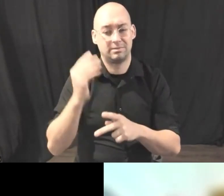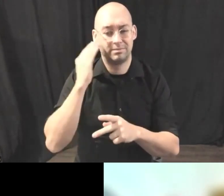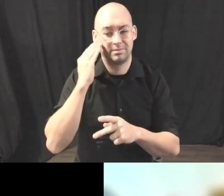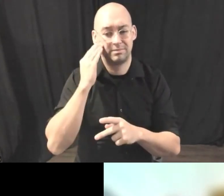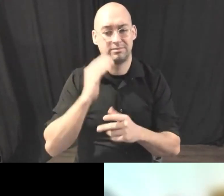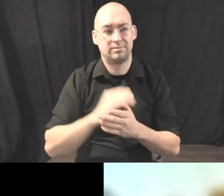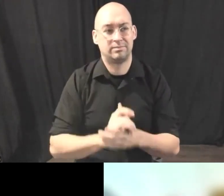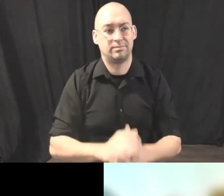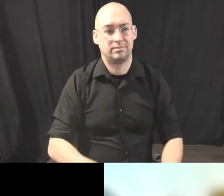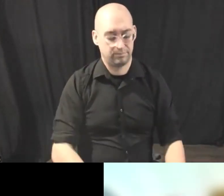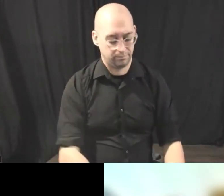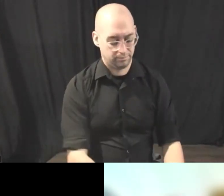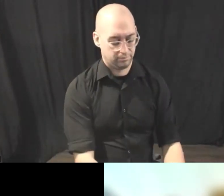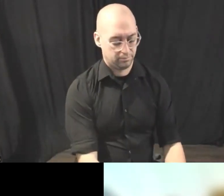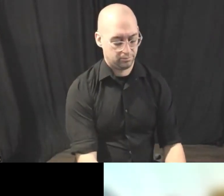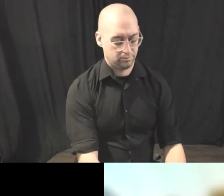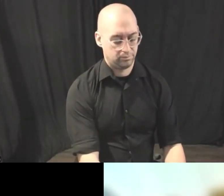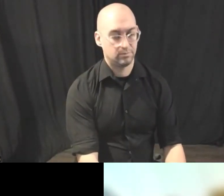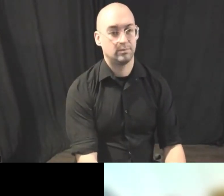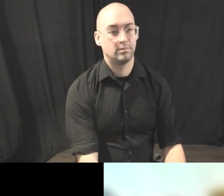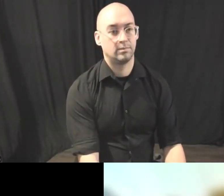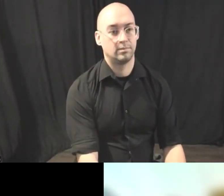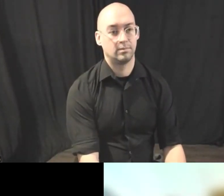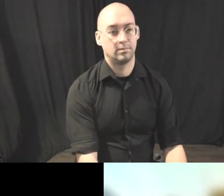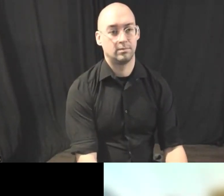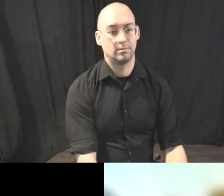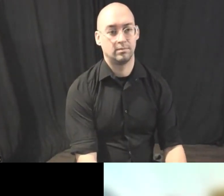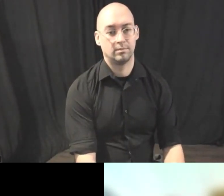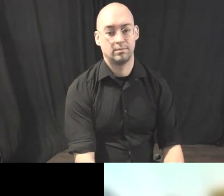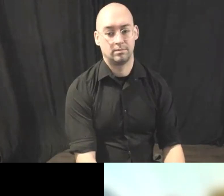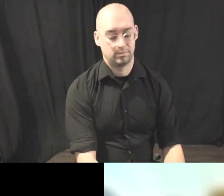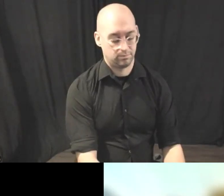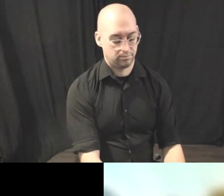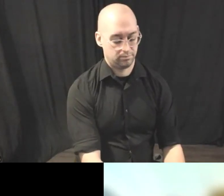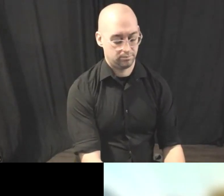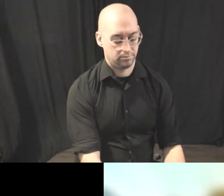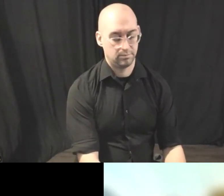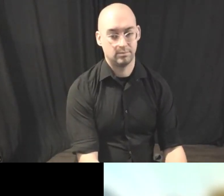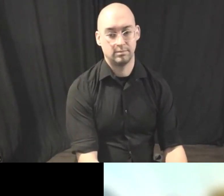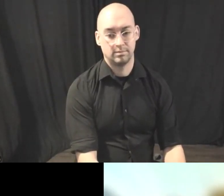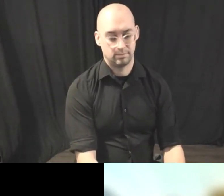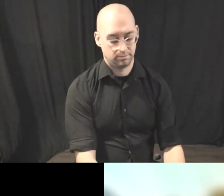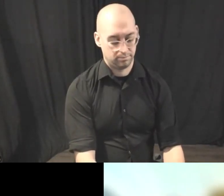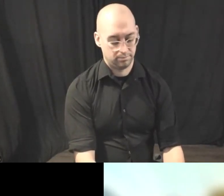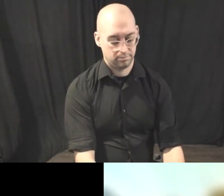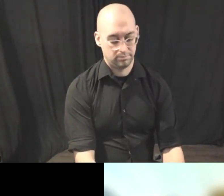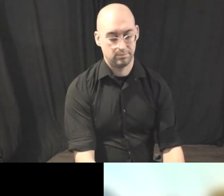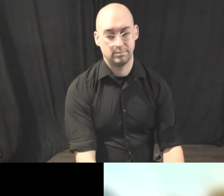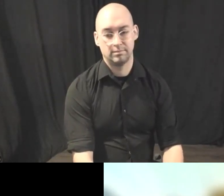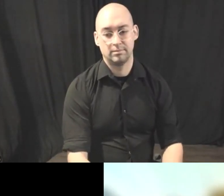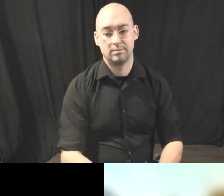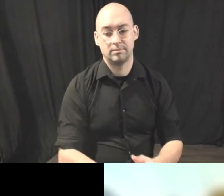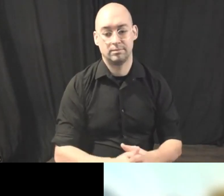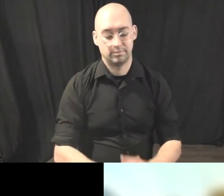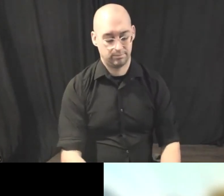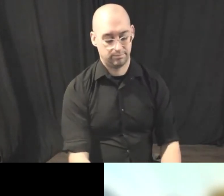next things that we're going for, taking every moment we can, every opportunity we have to be able to effectuate some of the things that you put forward to get together today.